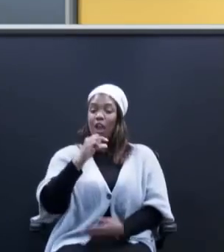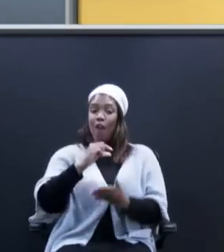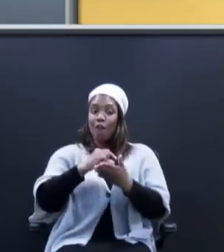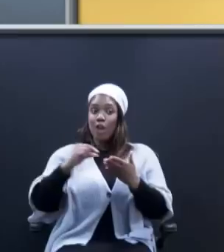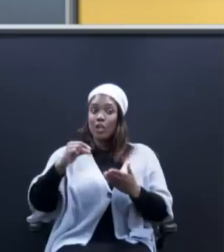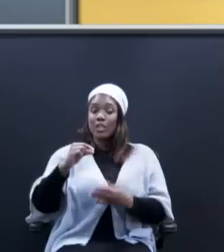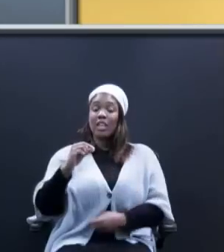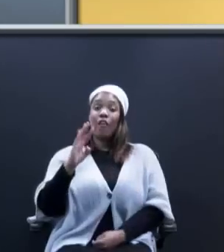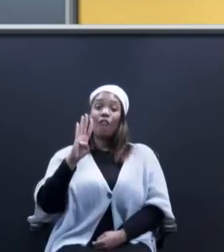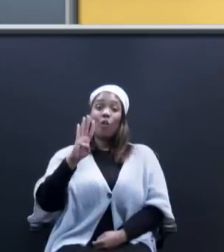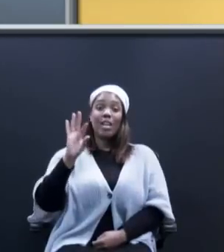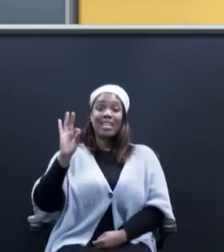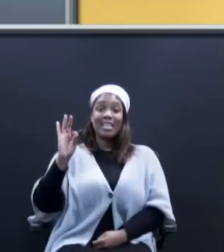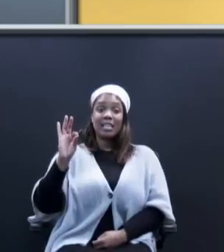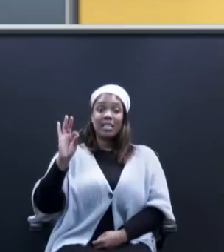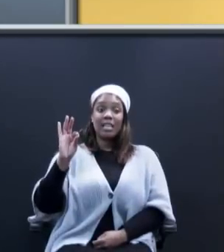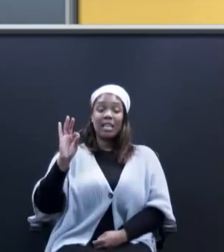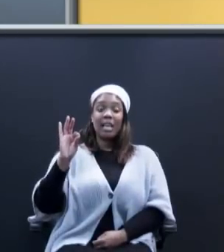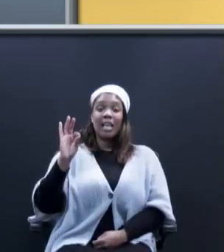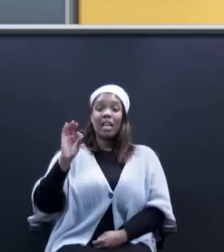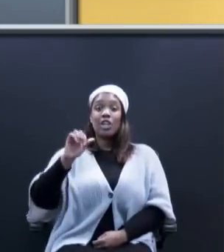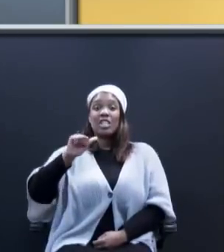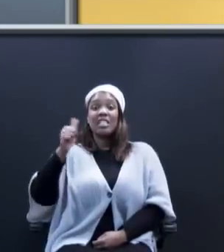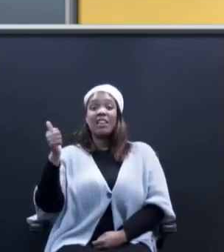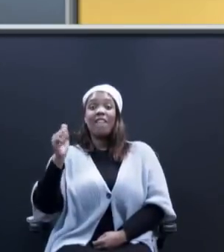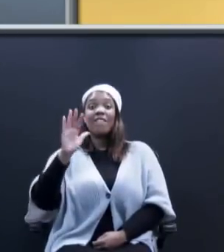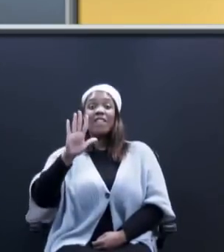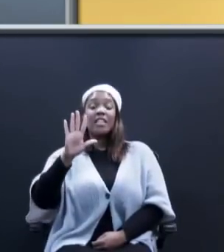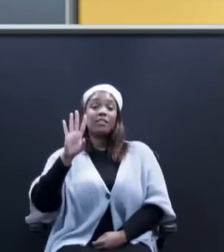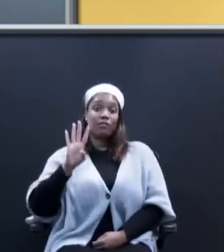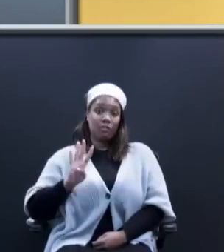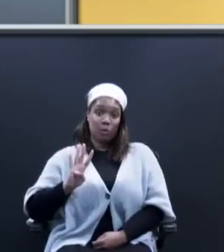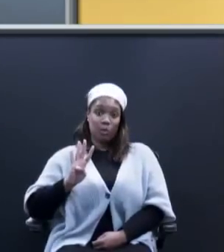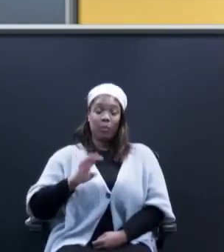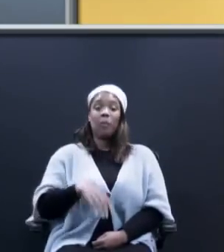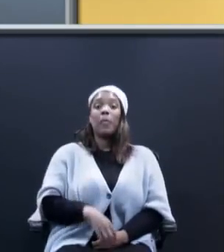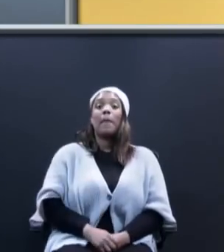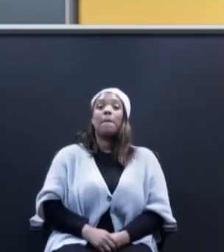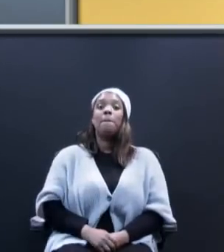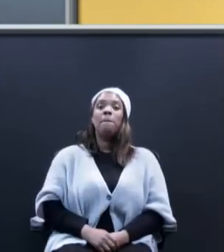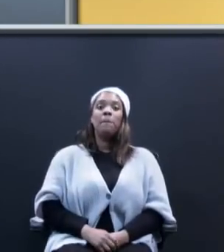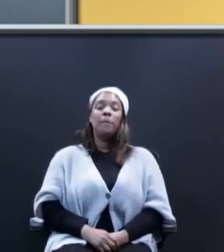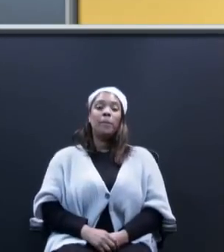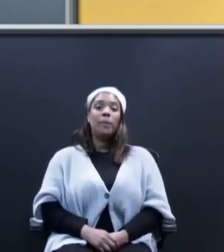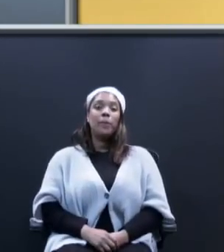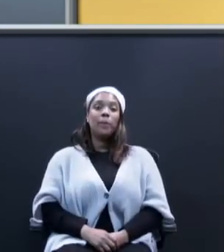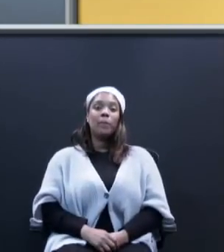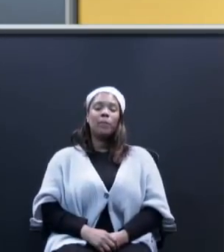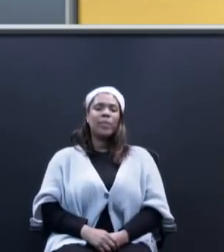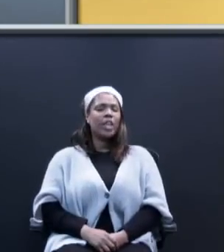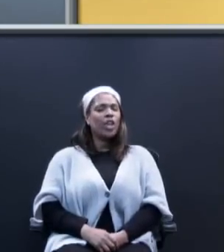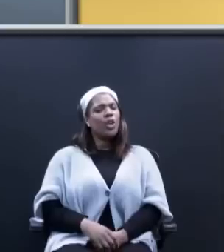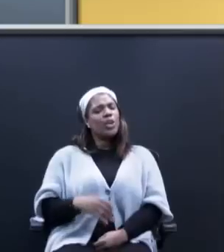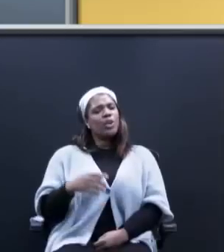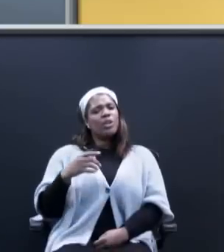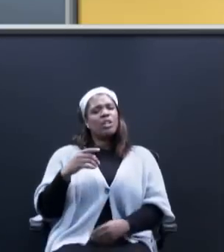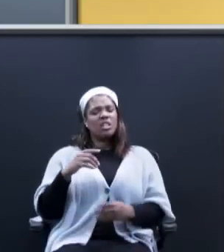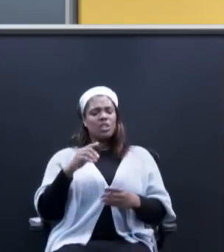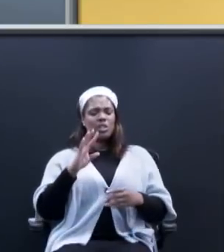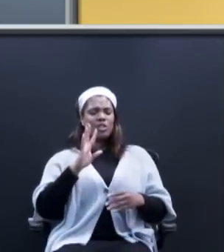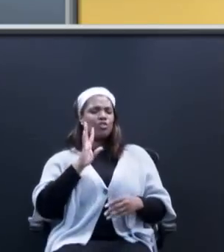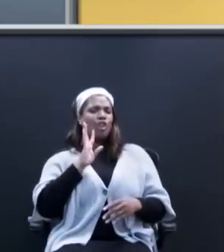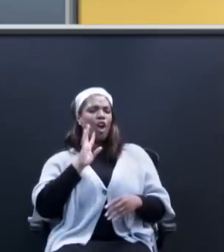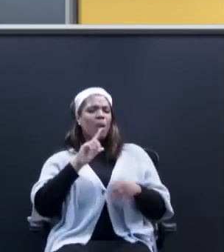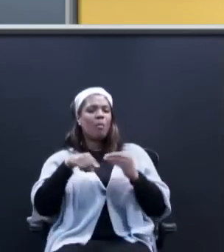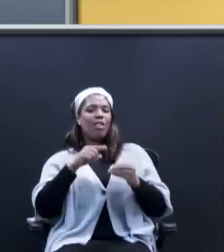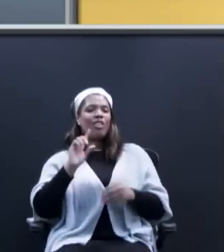We're going to start at verse 49. Because when these people in the first resurrection, the book